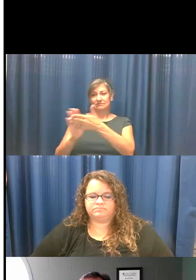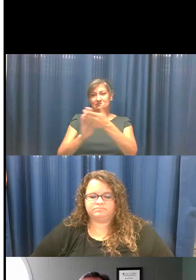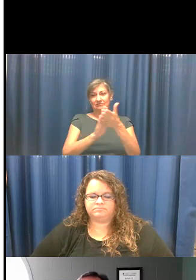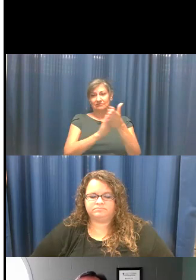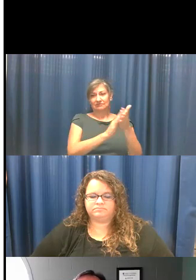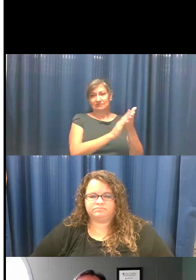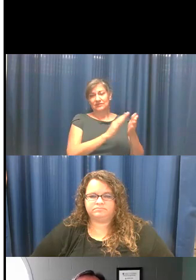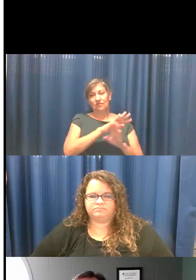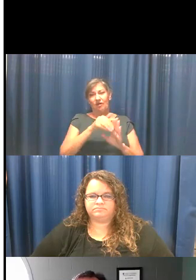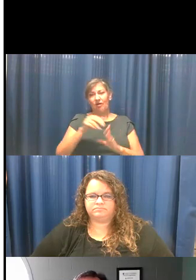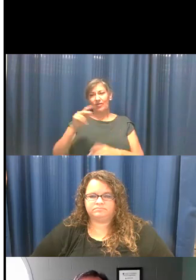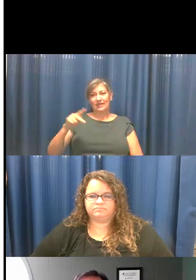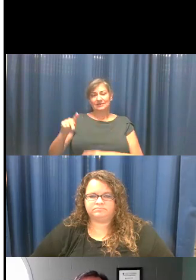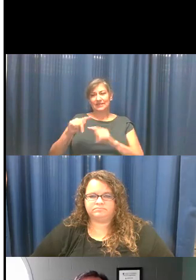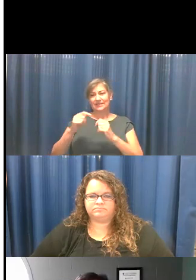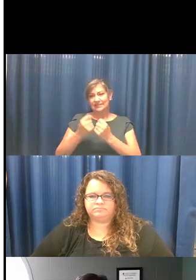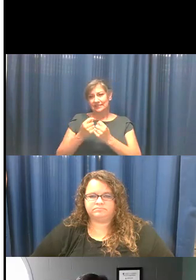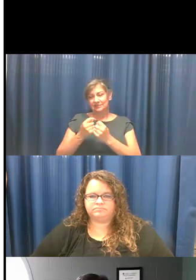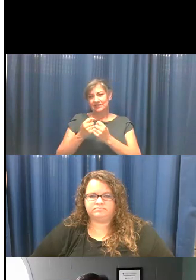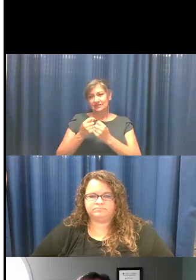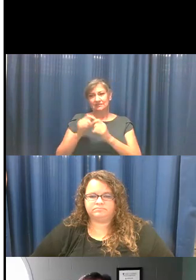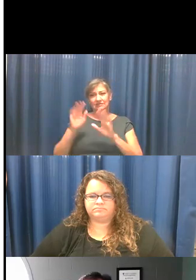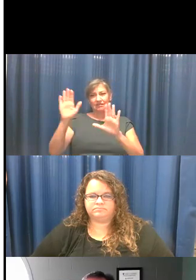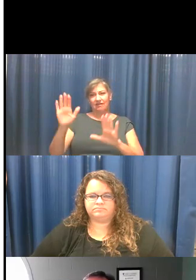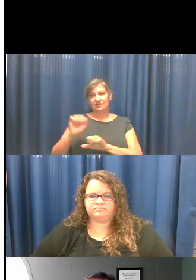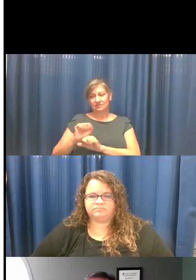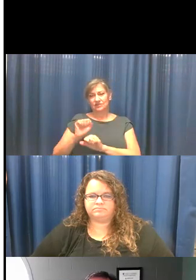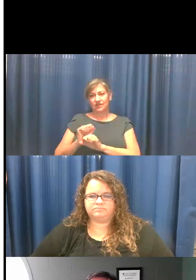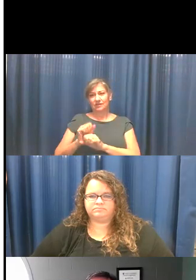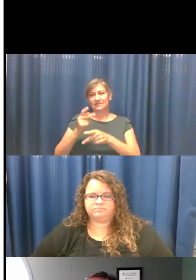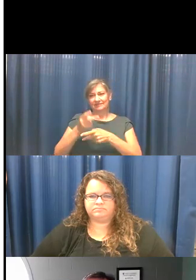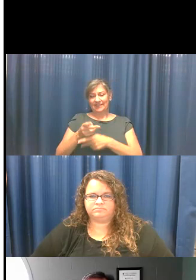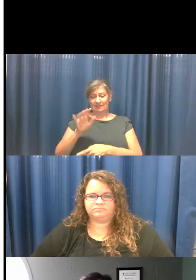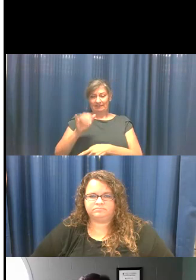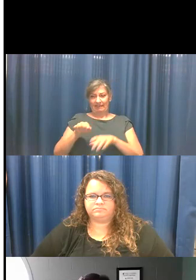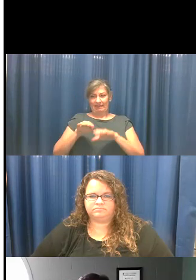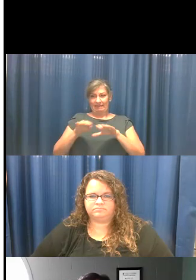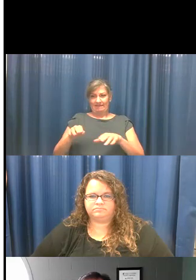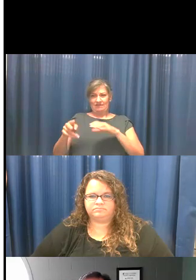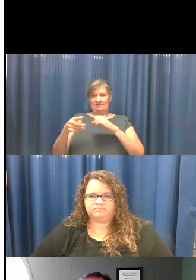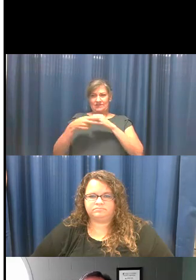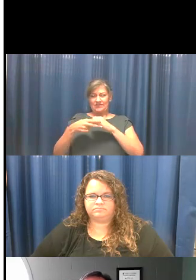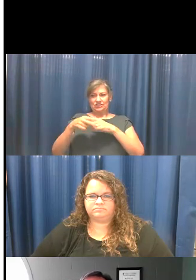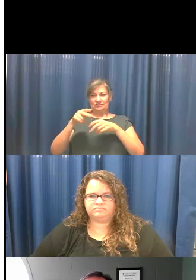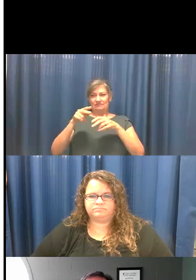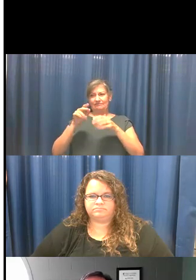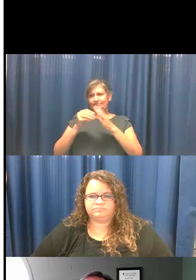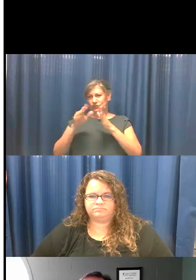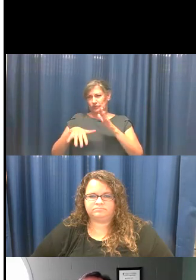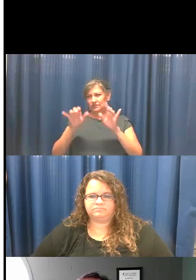teams and just a tremendous job of maintaining that level of retention in spite of COVID.